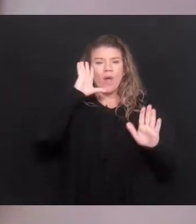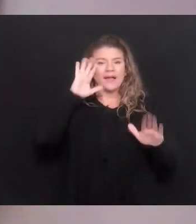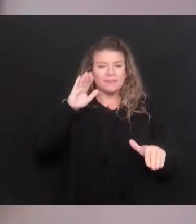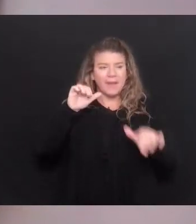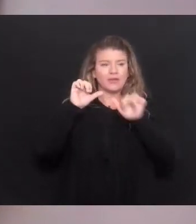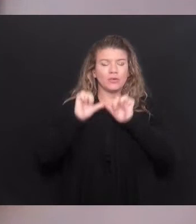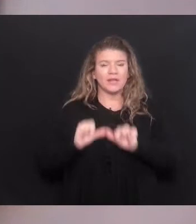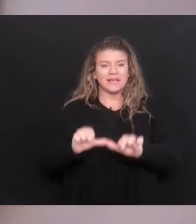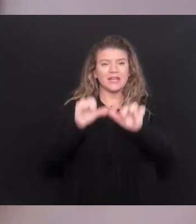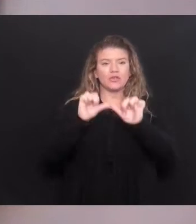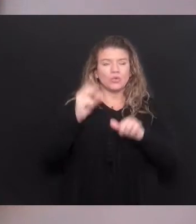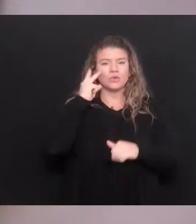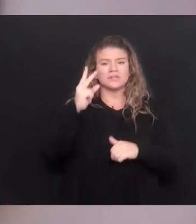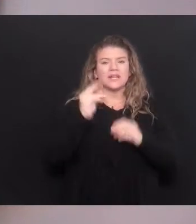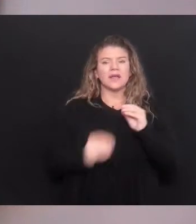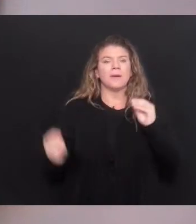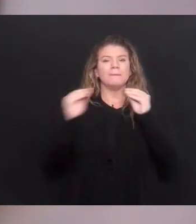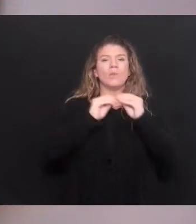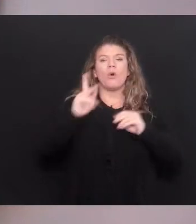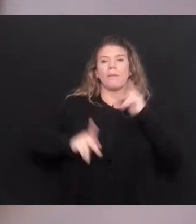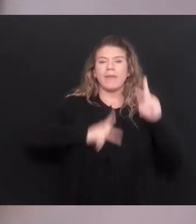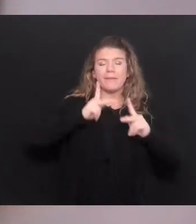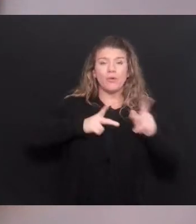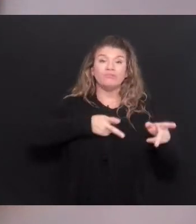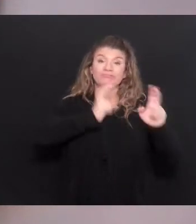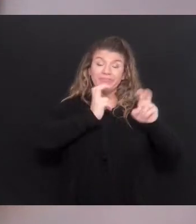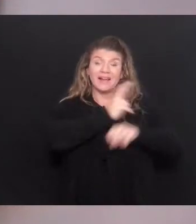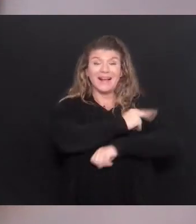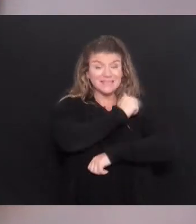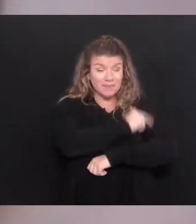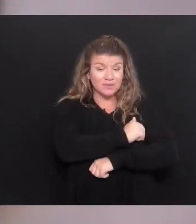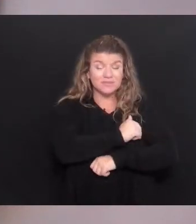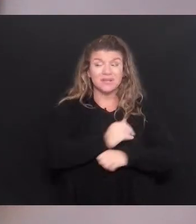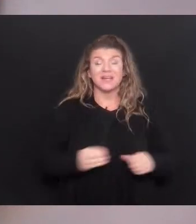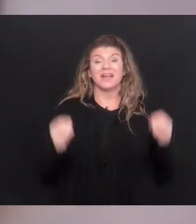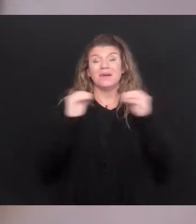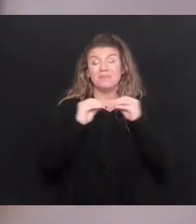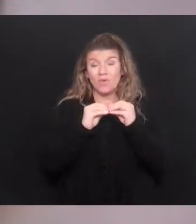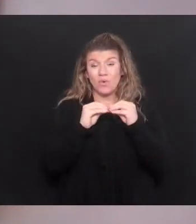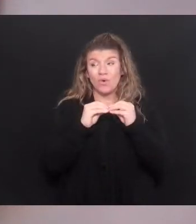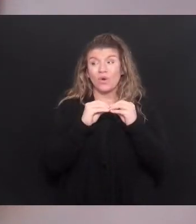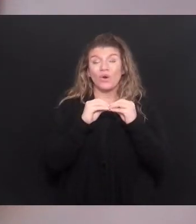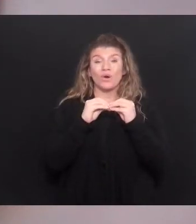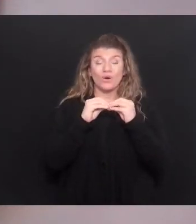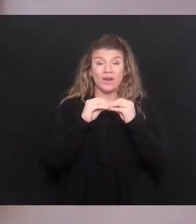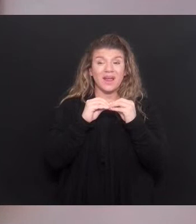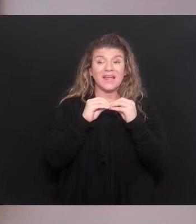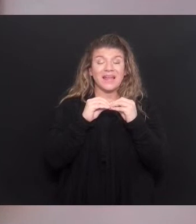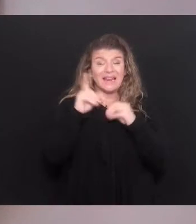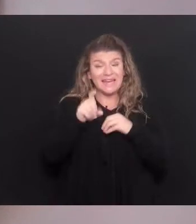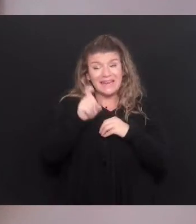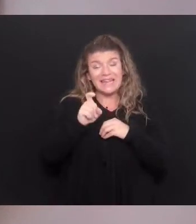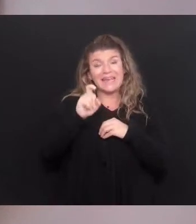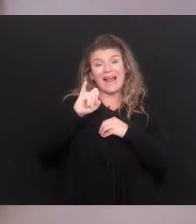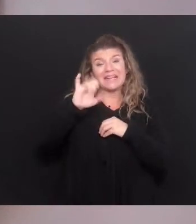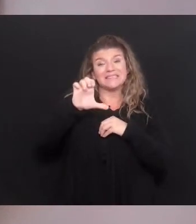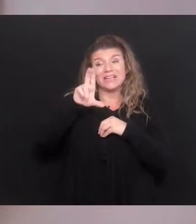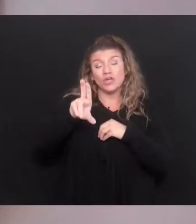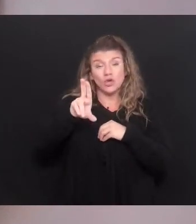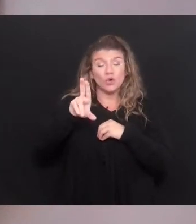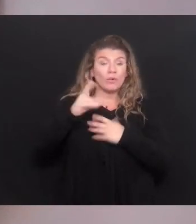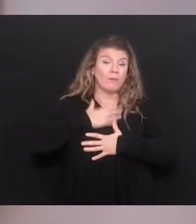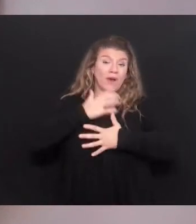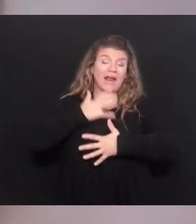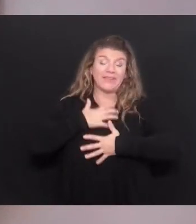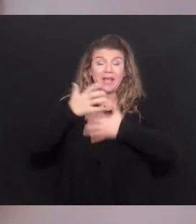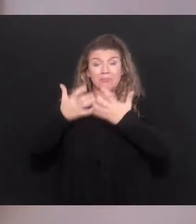continue to see more people in our hospitals and more people that need critical care services in our ICUs